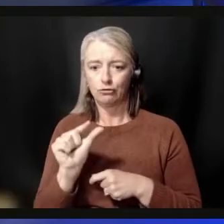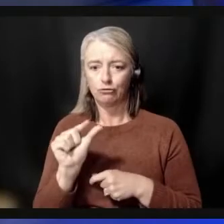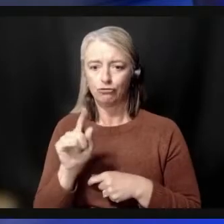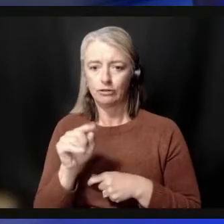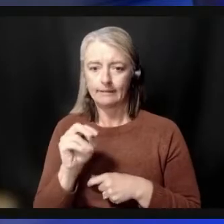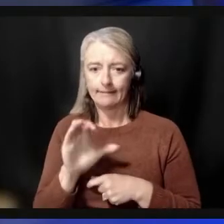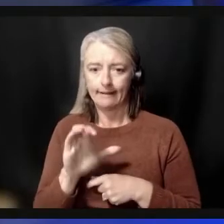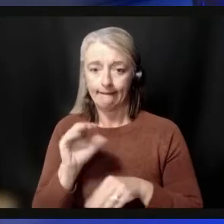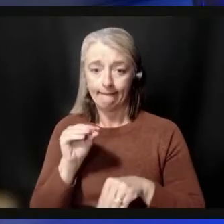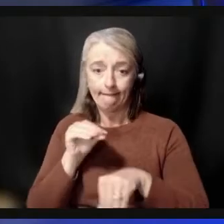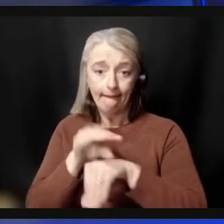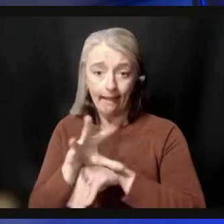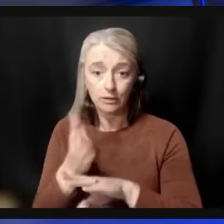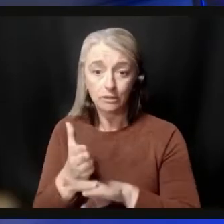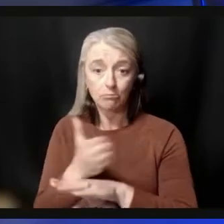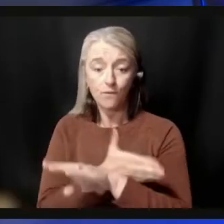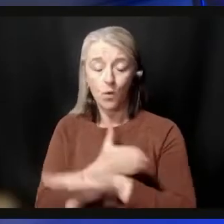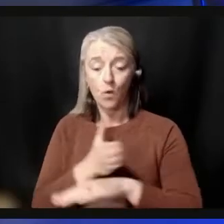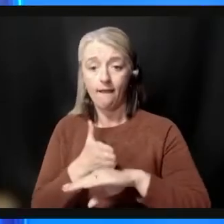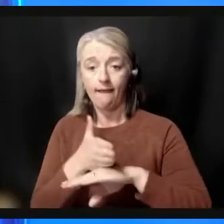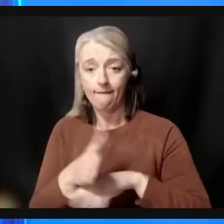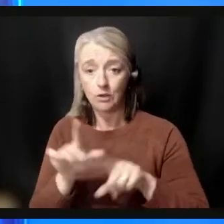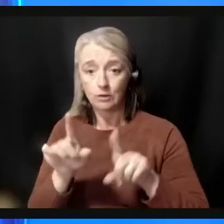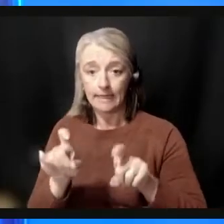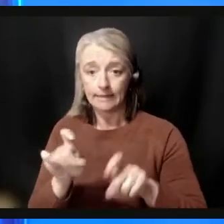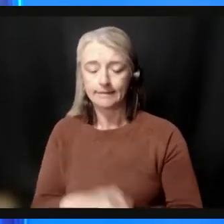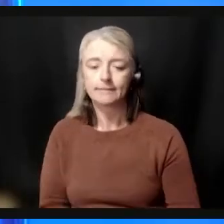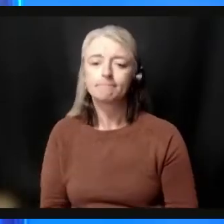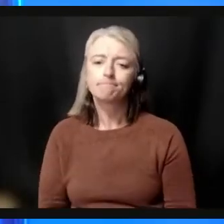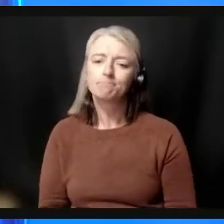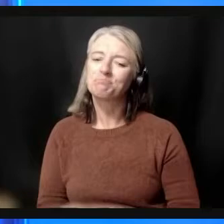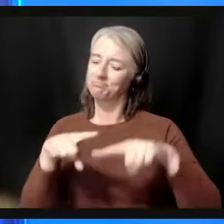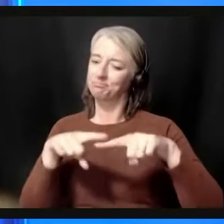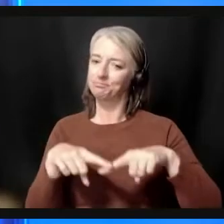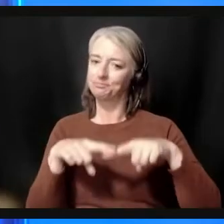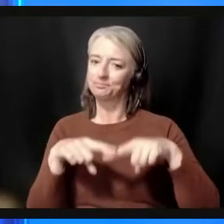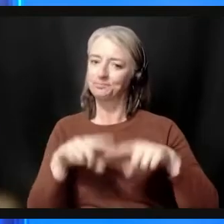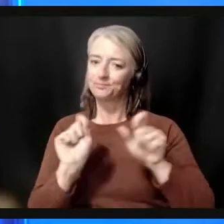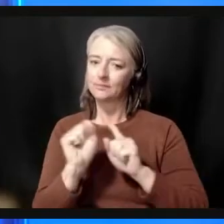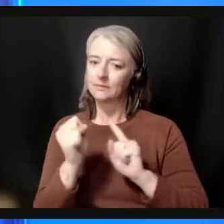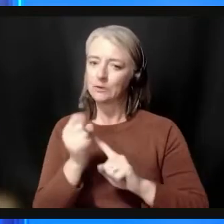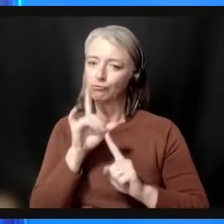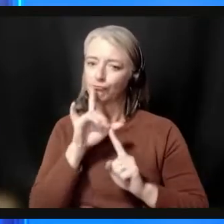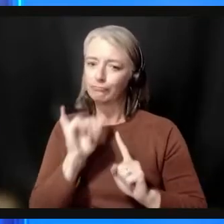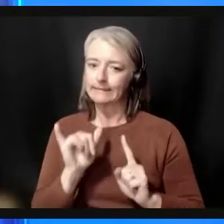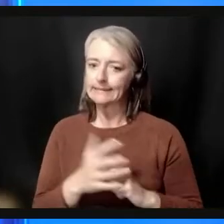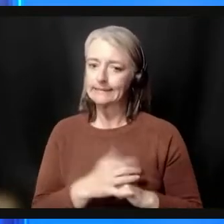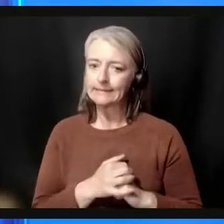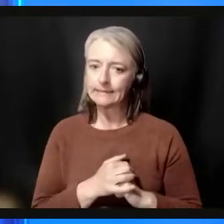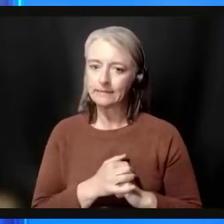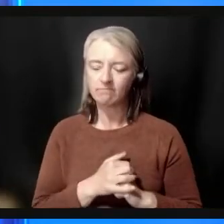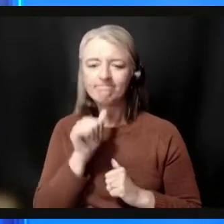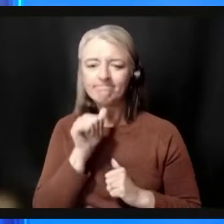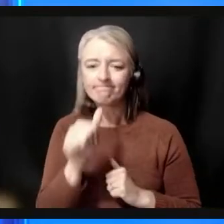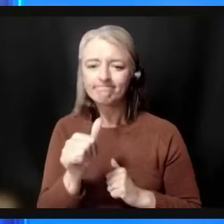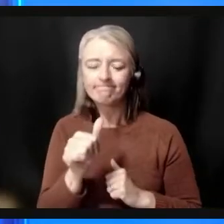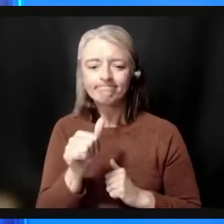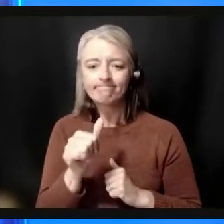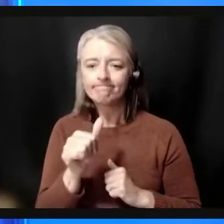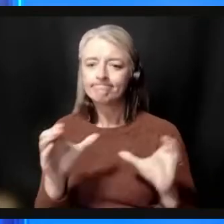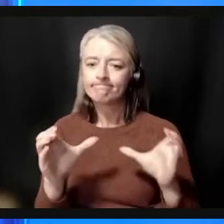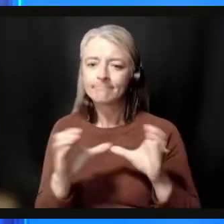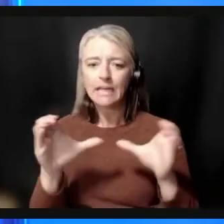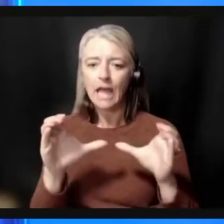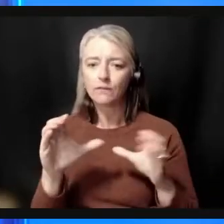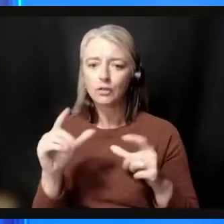before or after the test? I think it depends on the situation. I don't think we have enough certified genetic counselors in